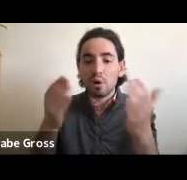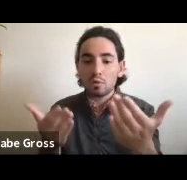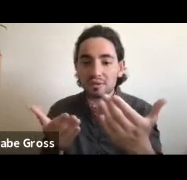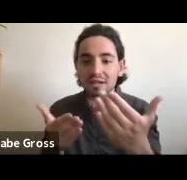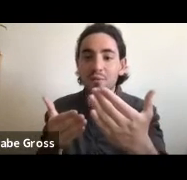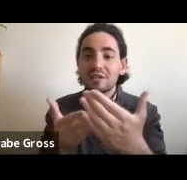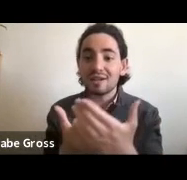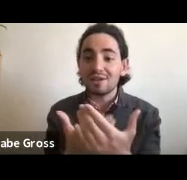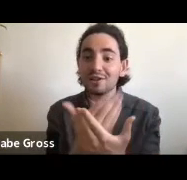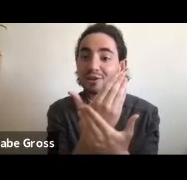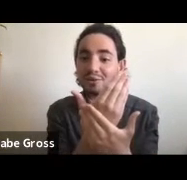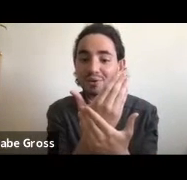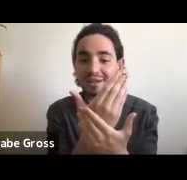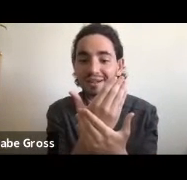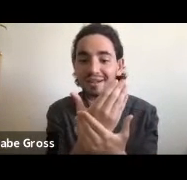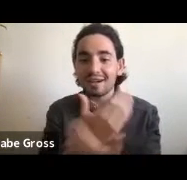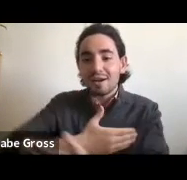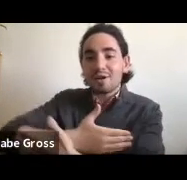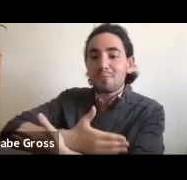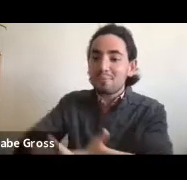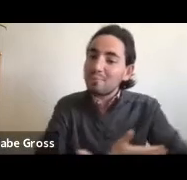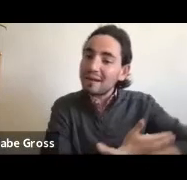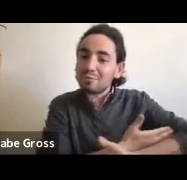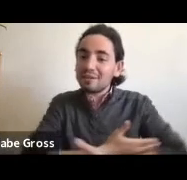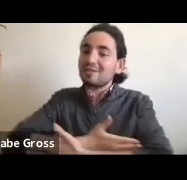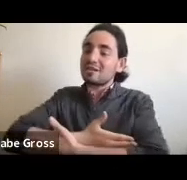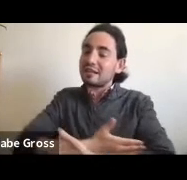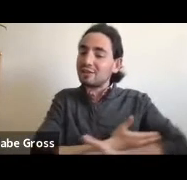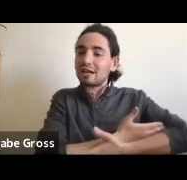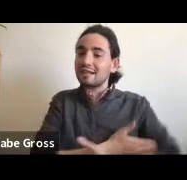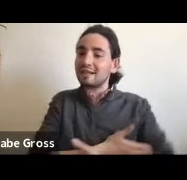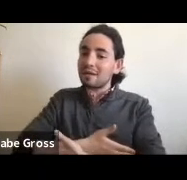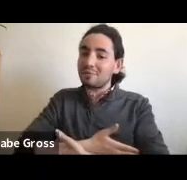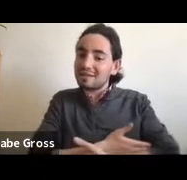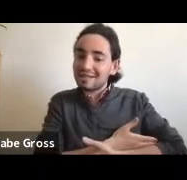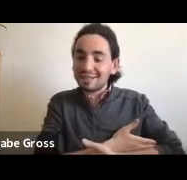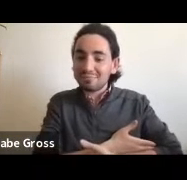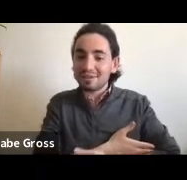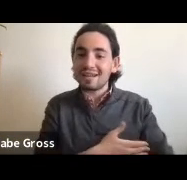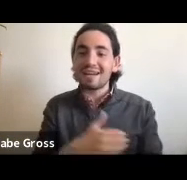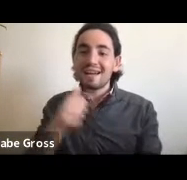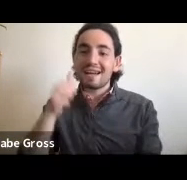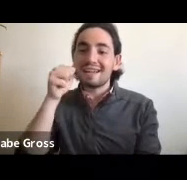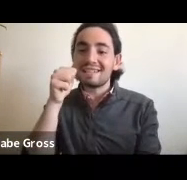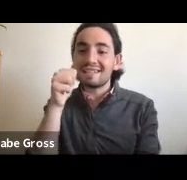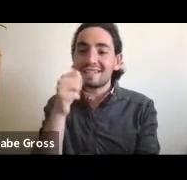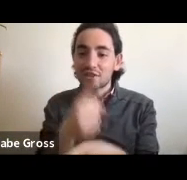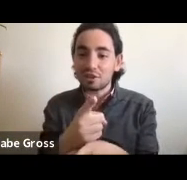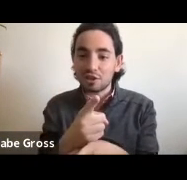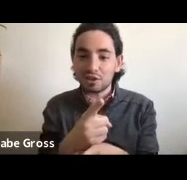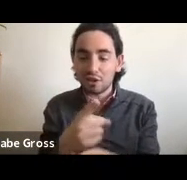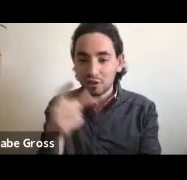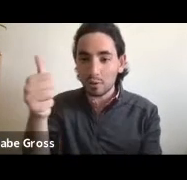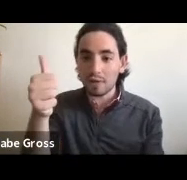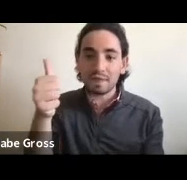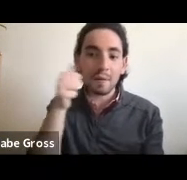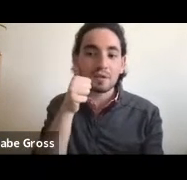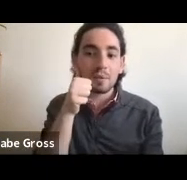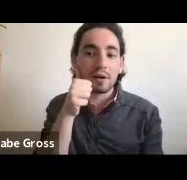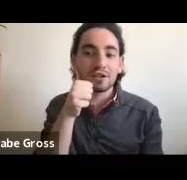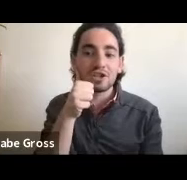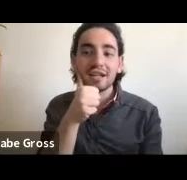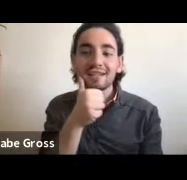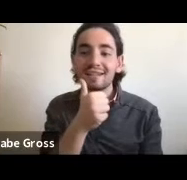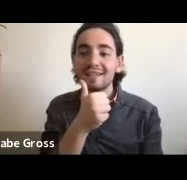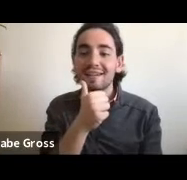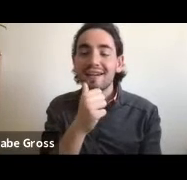for new, we make two palms. We sign new baby, just like you're rocking a baby to sleep, and sister. So you're going